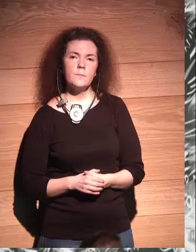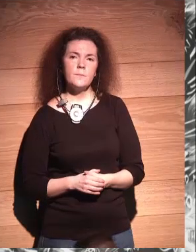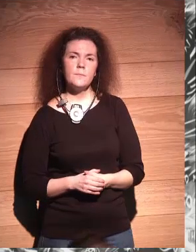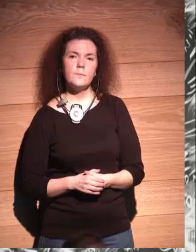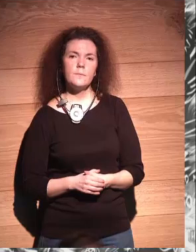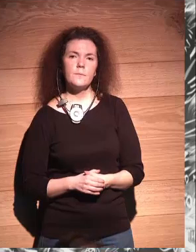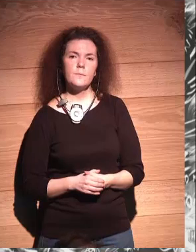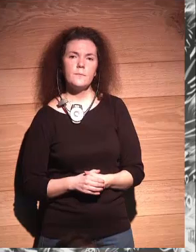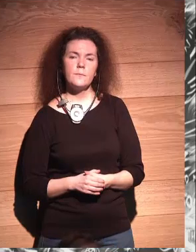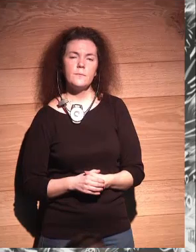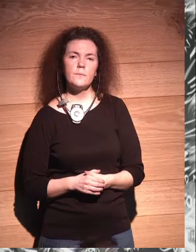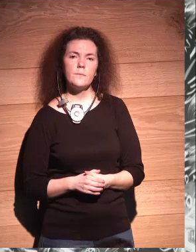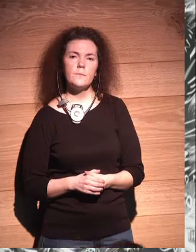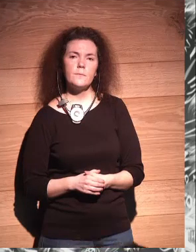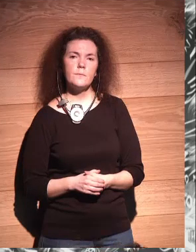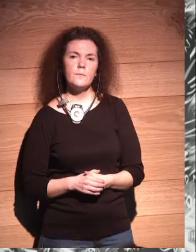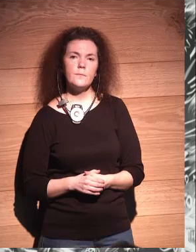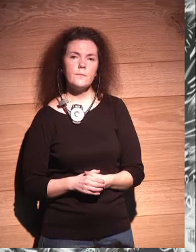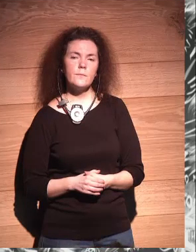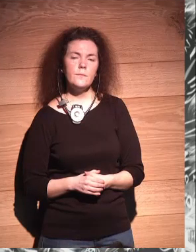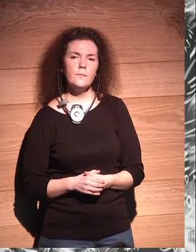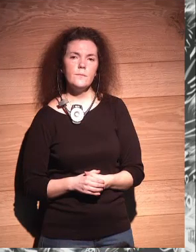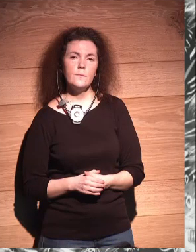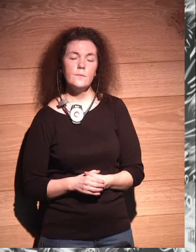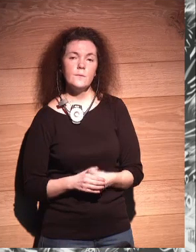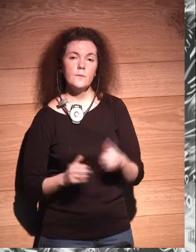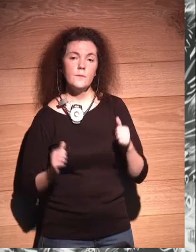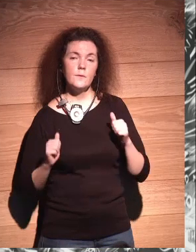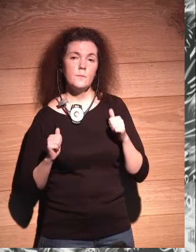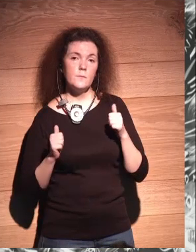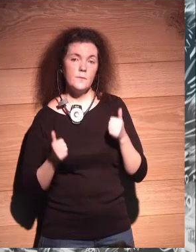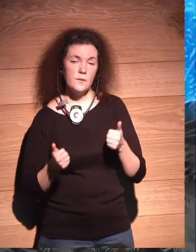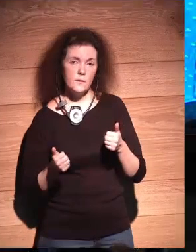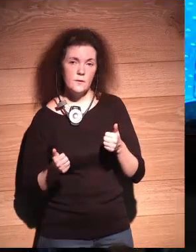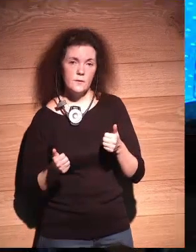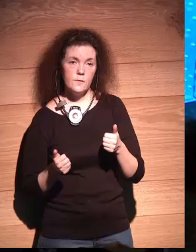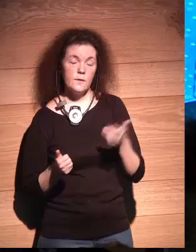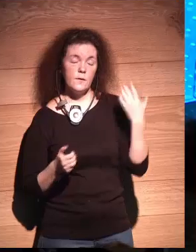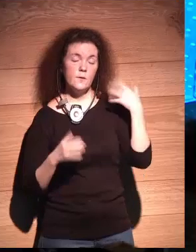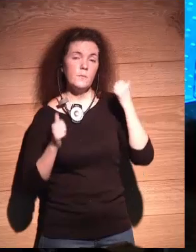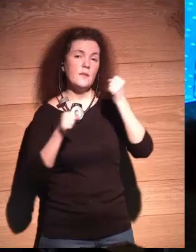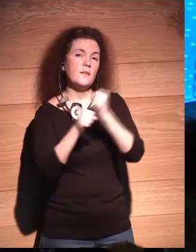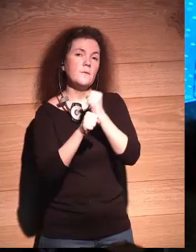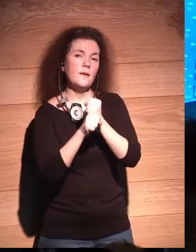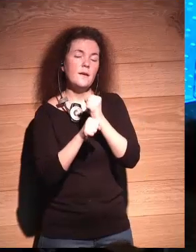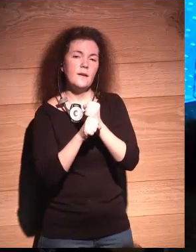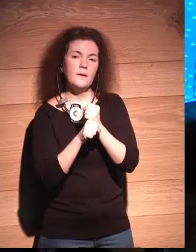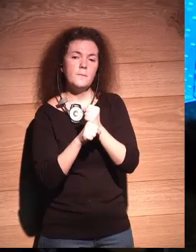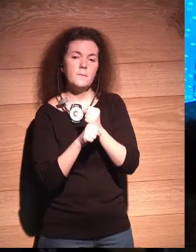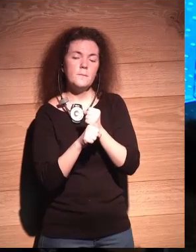ways. And I'll preface this by saying that when I started doing work, I was really